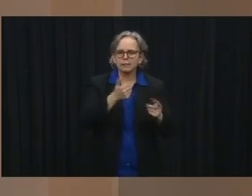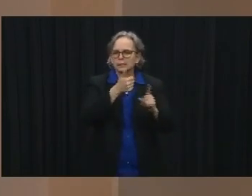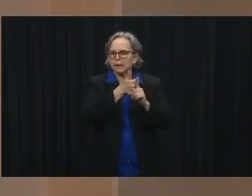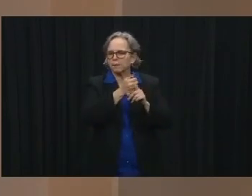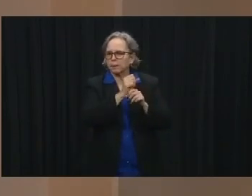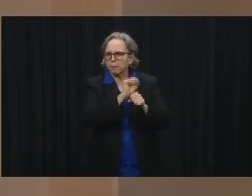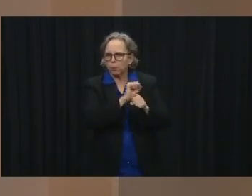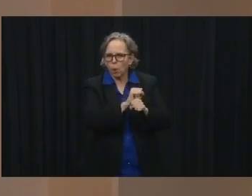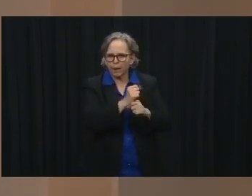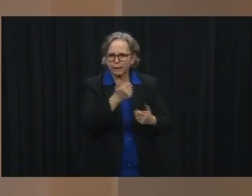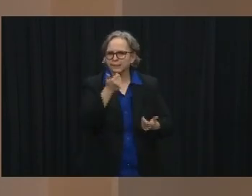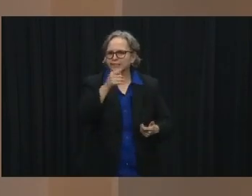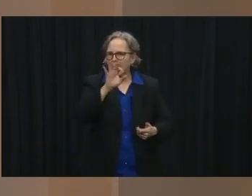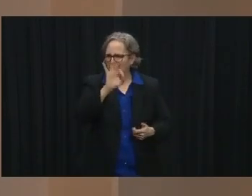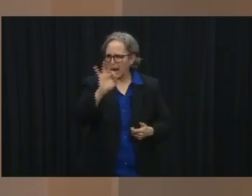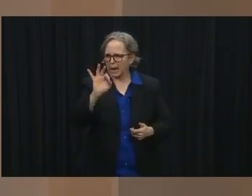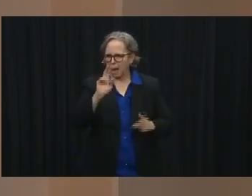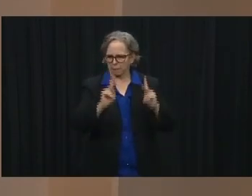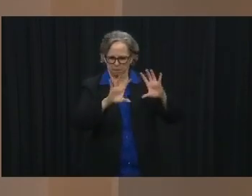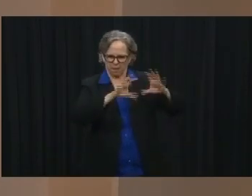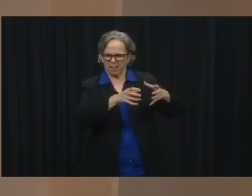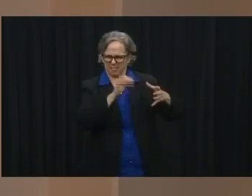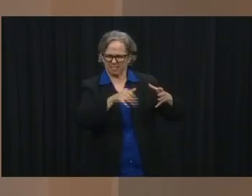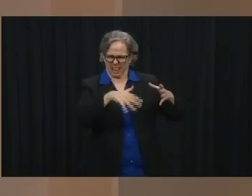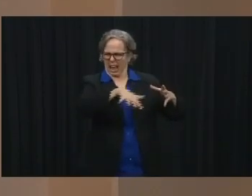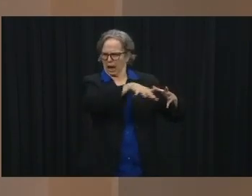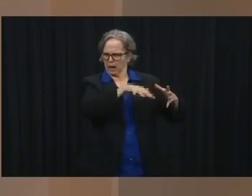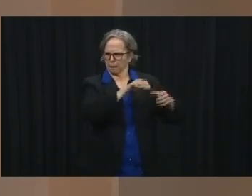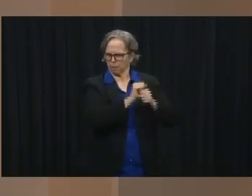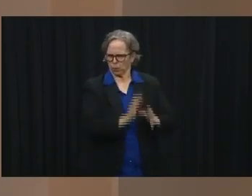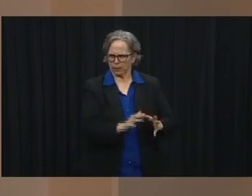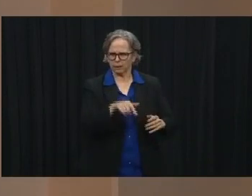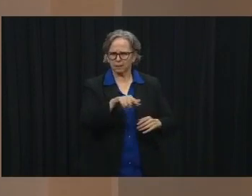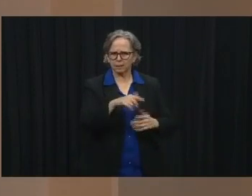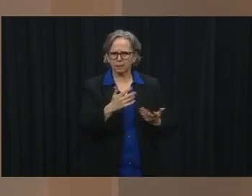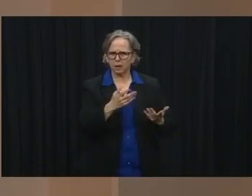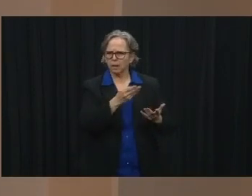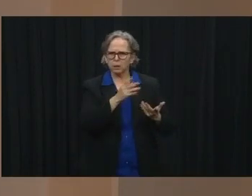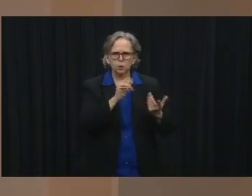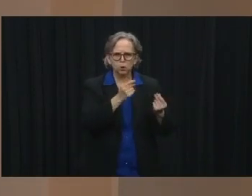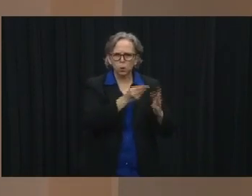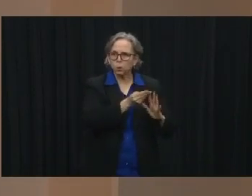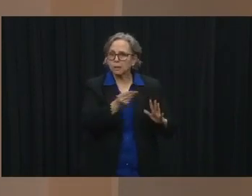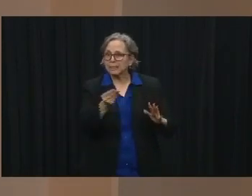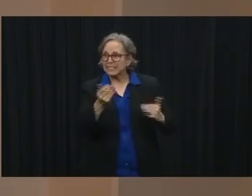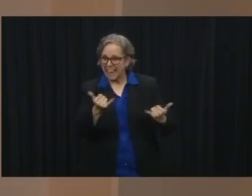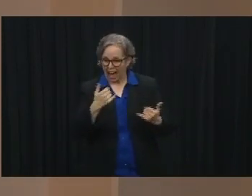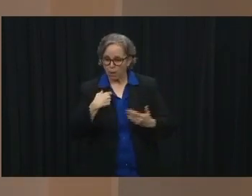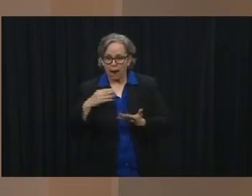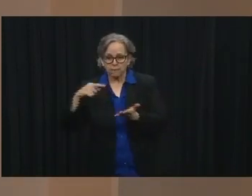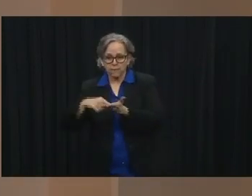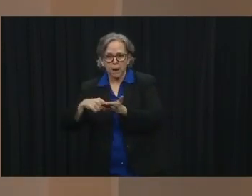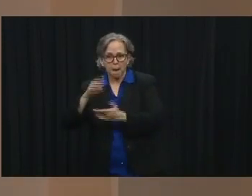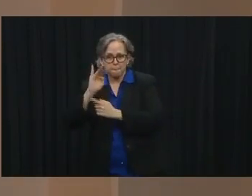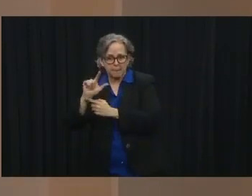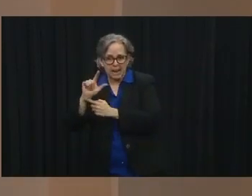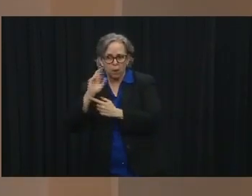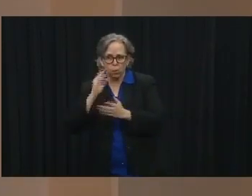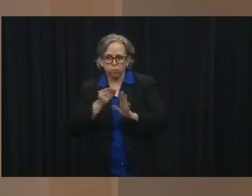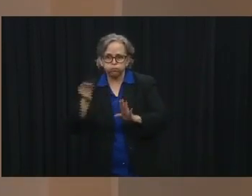bill that's moving through the federal government right now, through the Congress, would qualify those individuals for